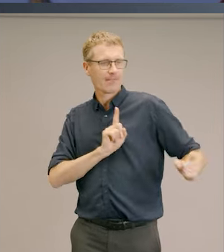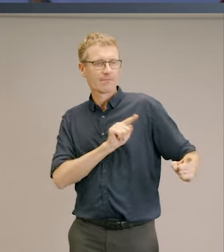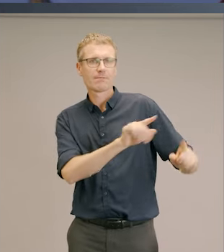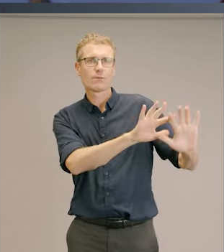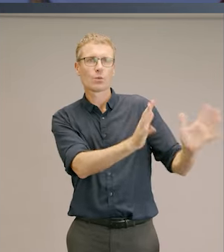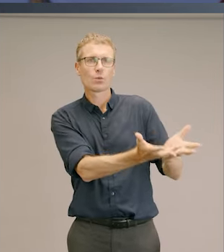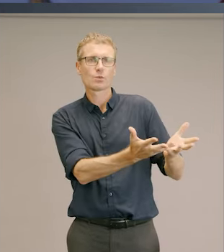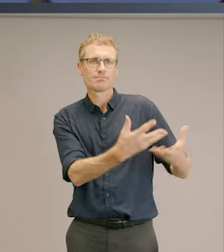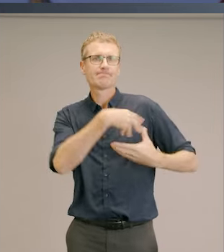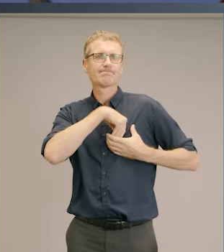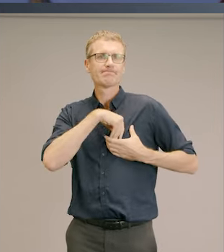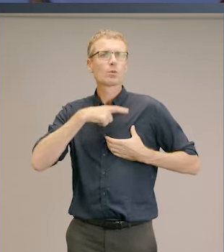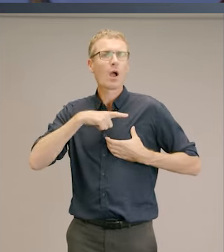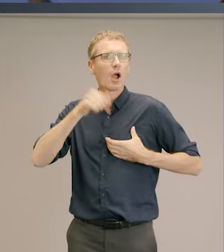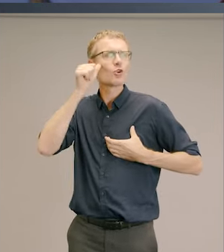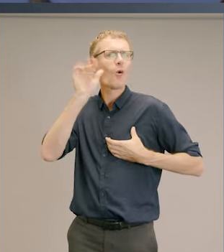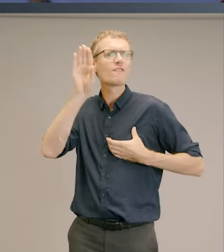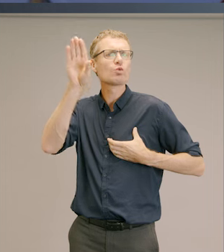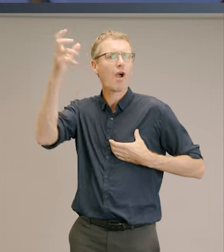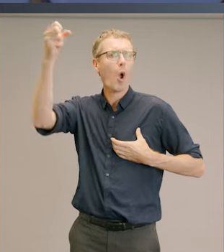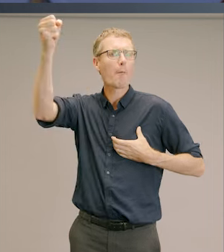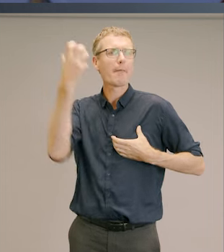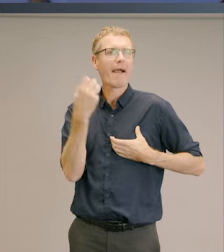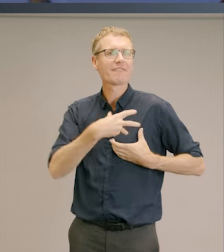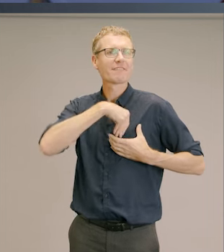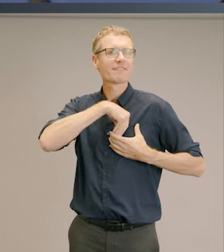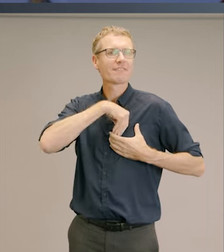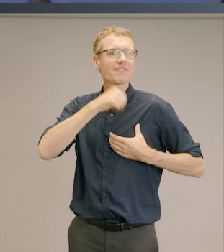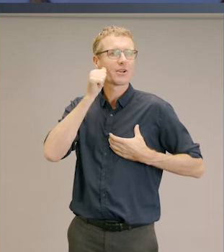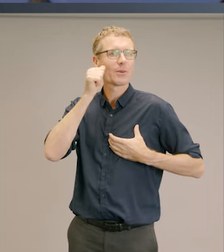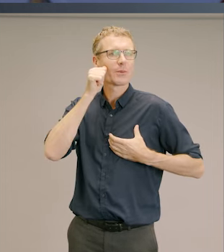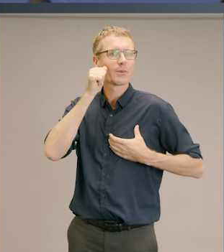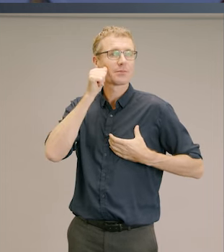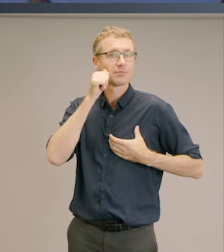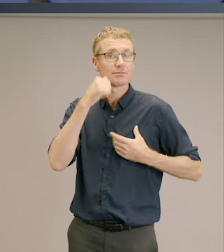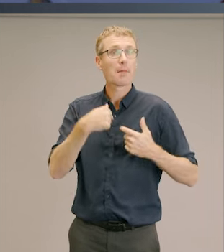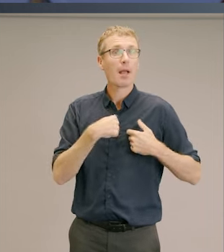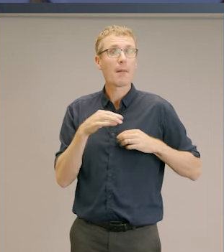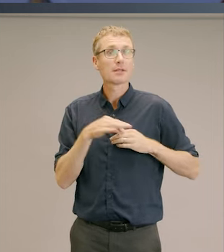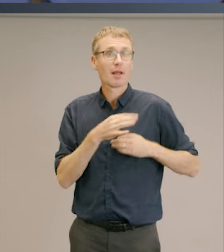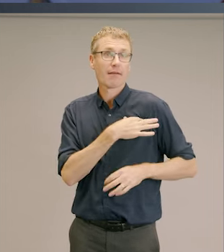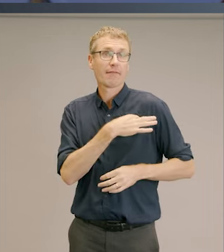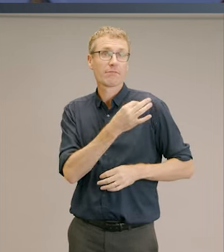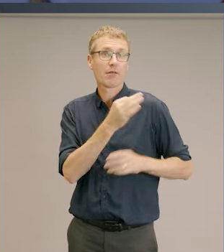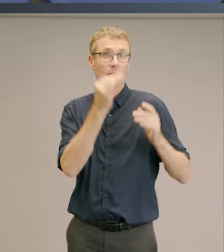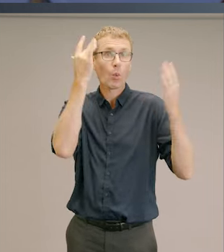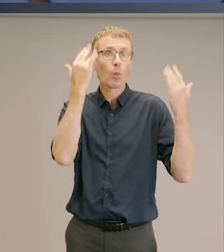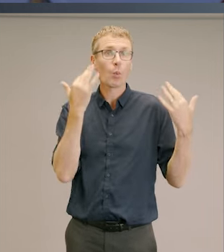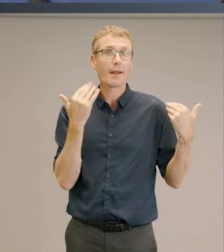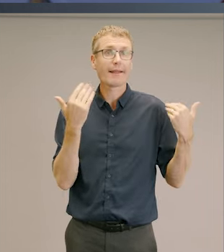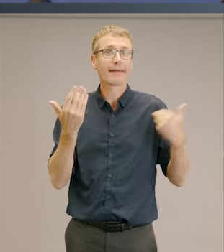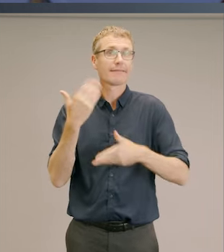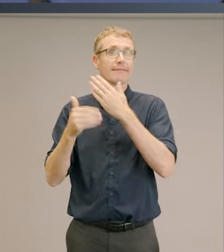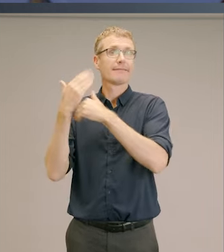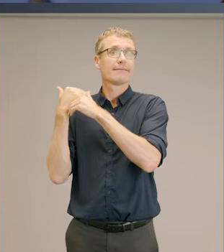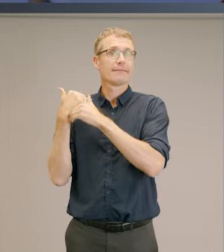We're called to live differently from the world because we know what's ahead. John and I were invited to a